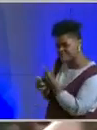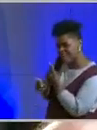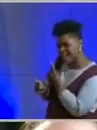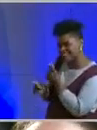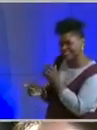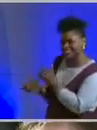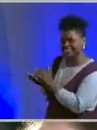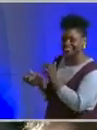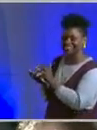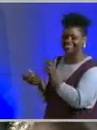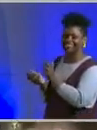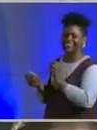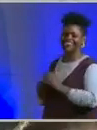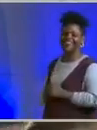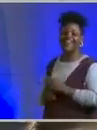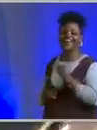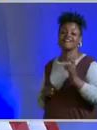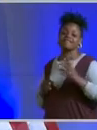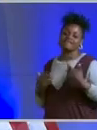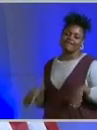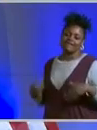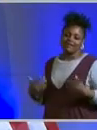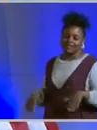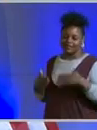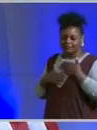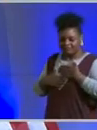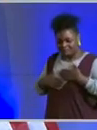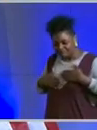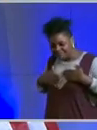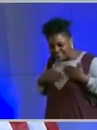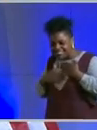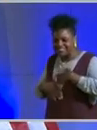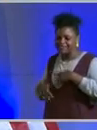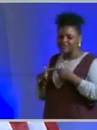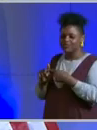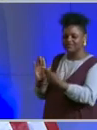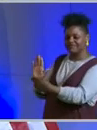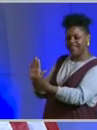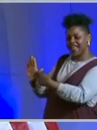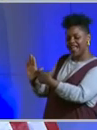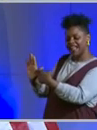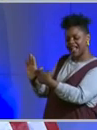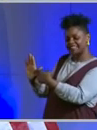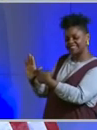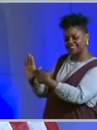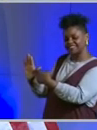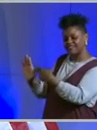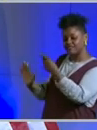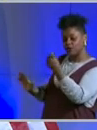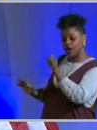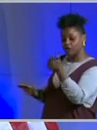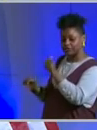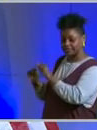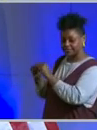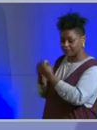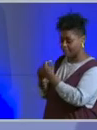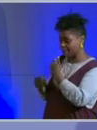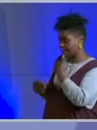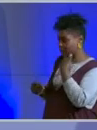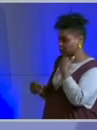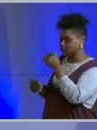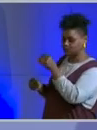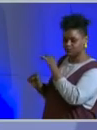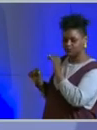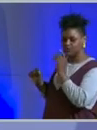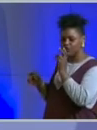I'm also very pleased to highlight a few other of our team members who have worked hard from